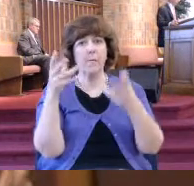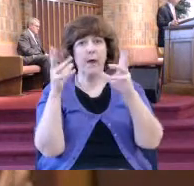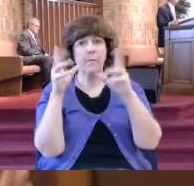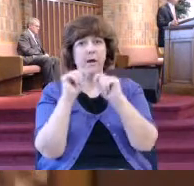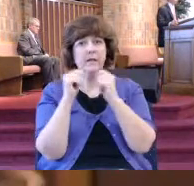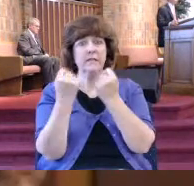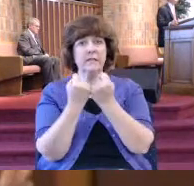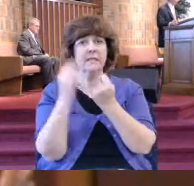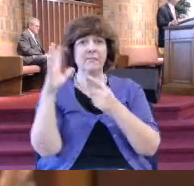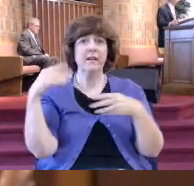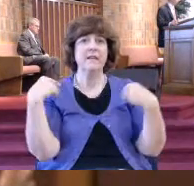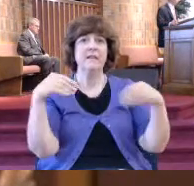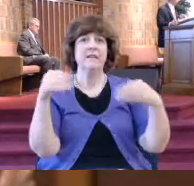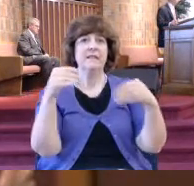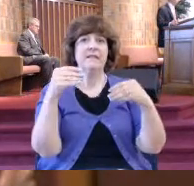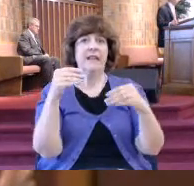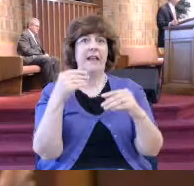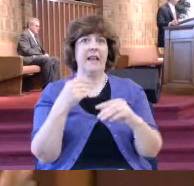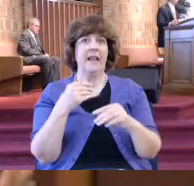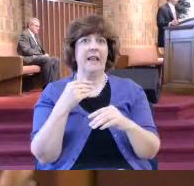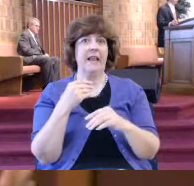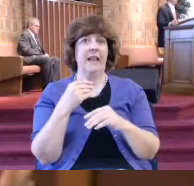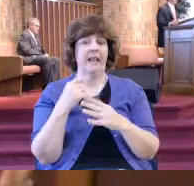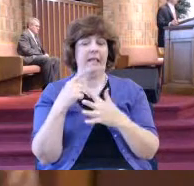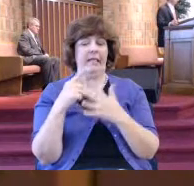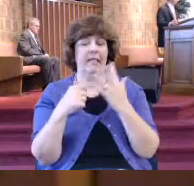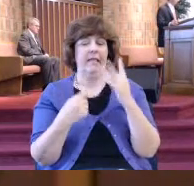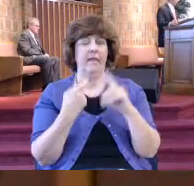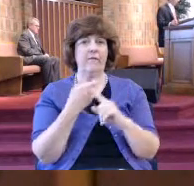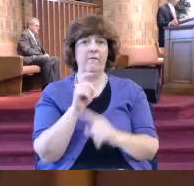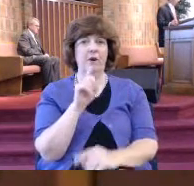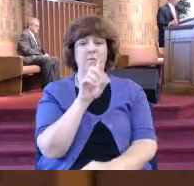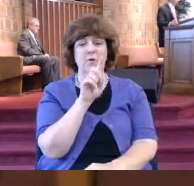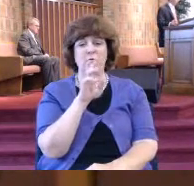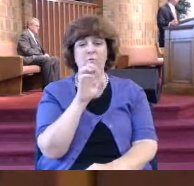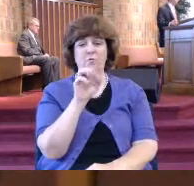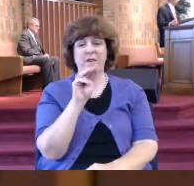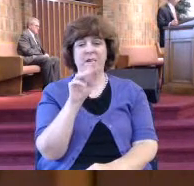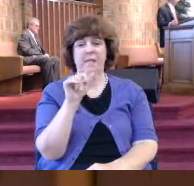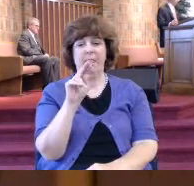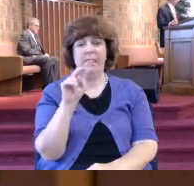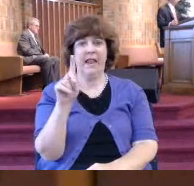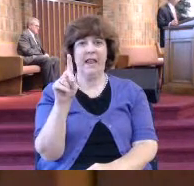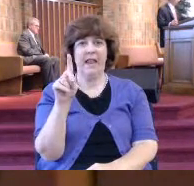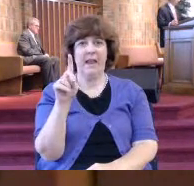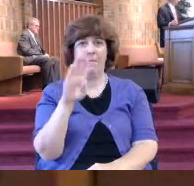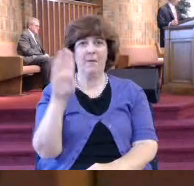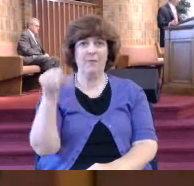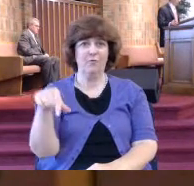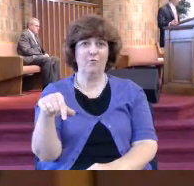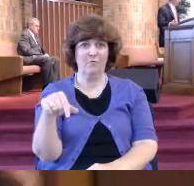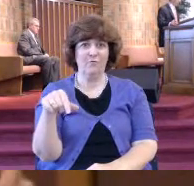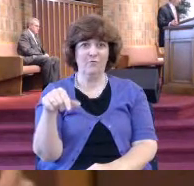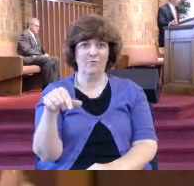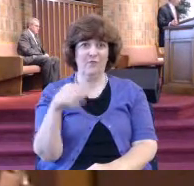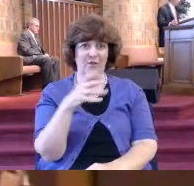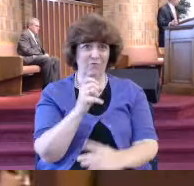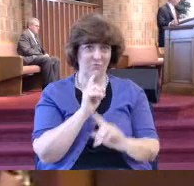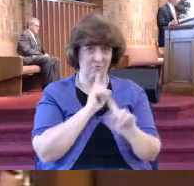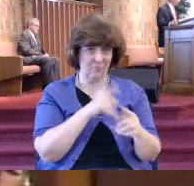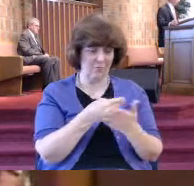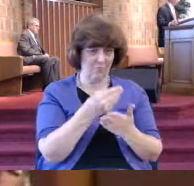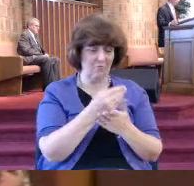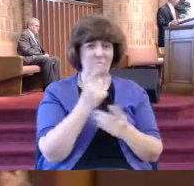various items from Dreamland Barbecue, and if you're interested in picking up some of those, you can see Thatcher Taylor. The Madison County High